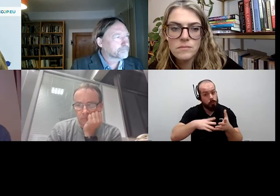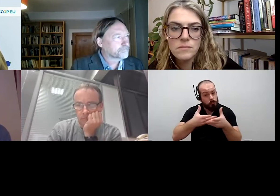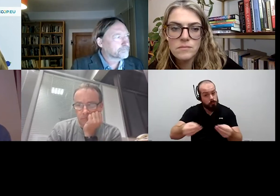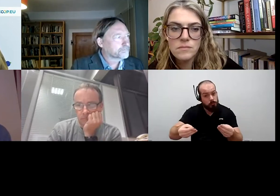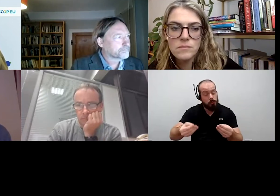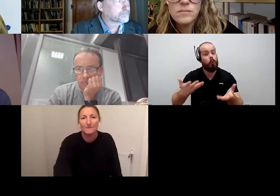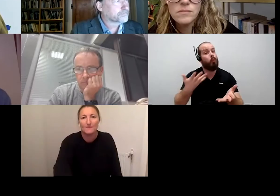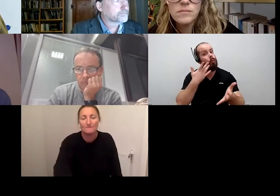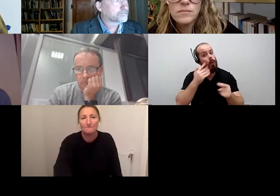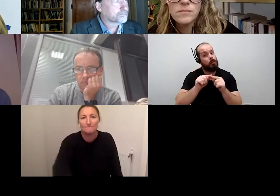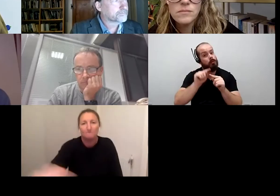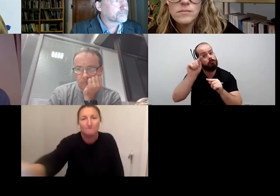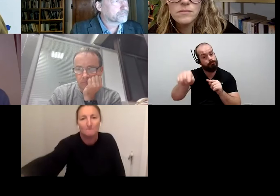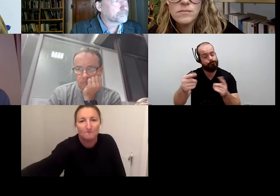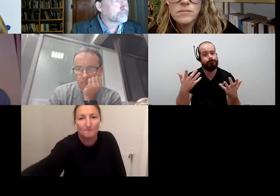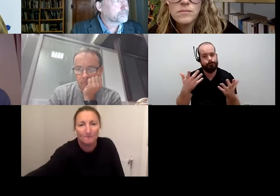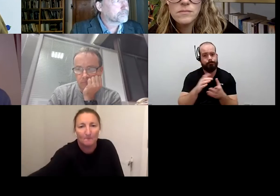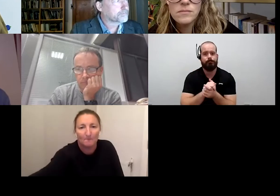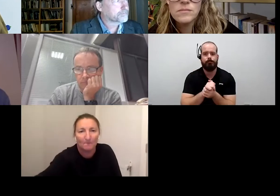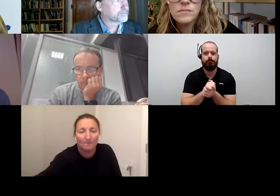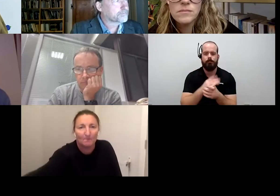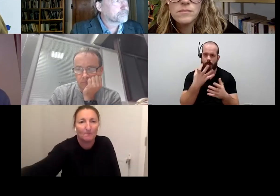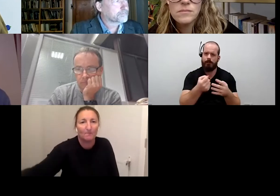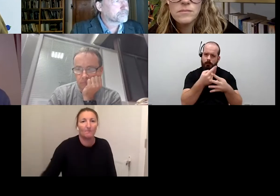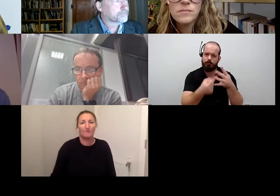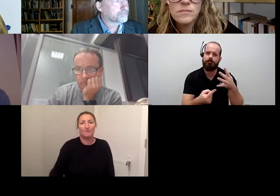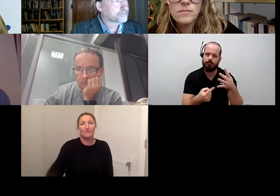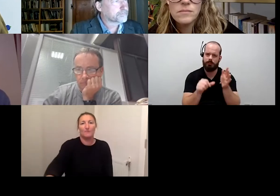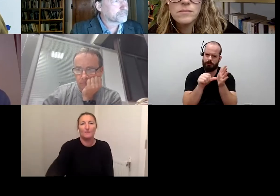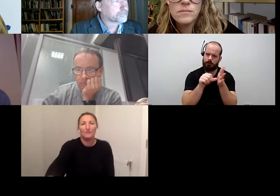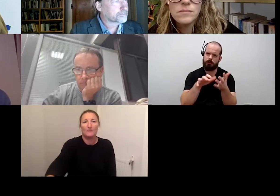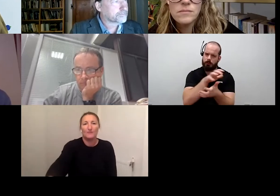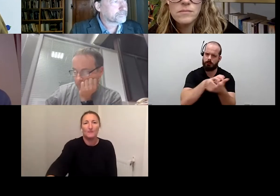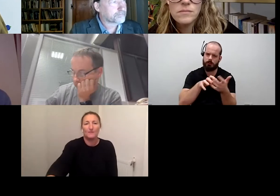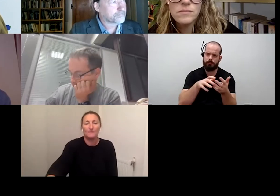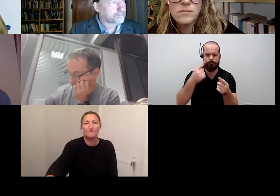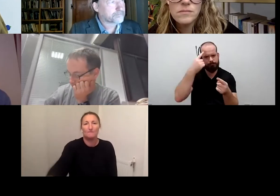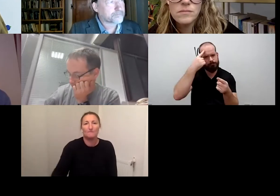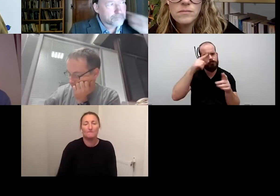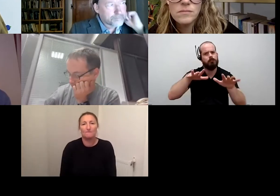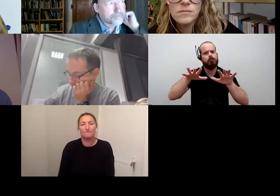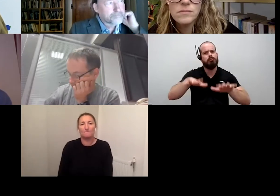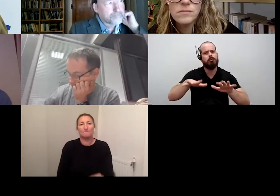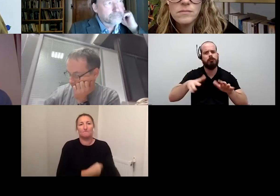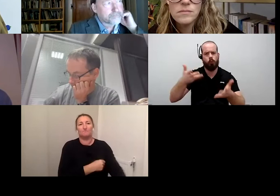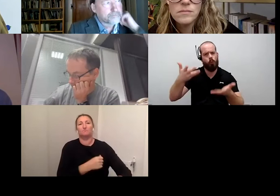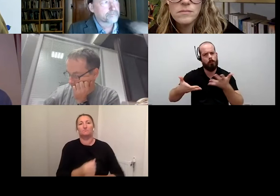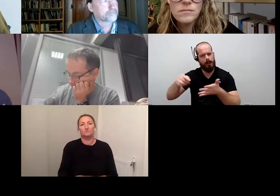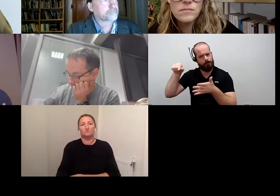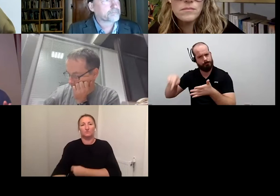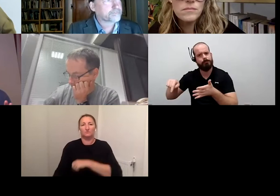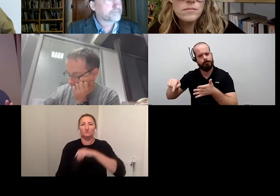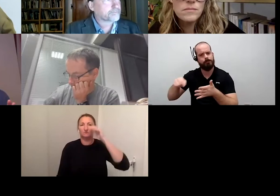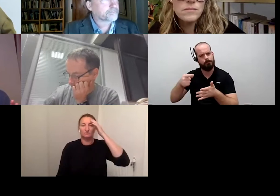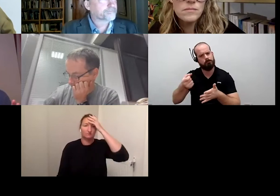out coal? And it has a lot of factors. And comparing to the UK, I think it's true to say, if you